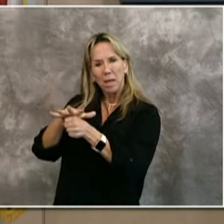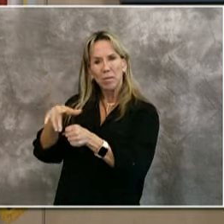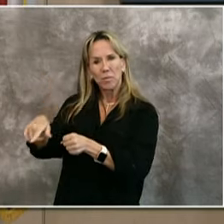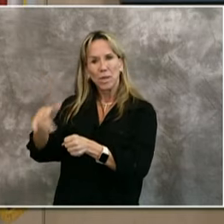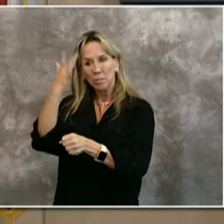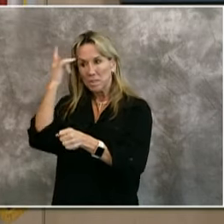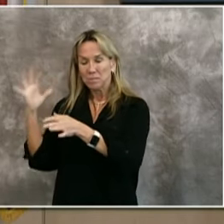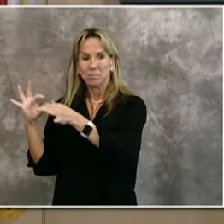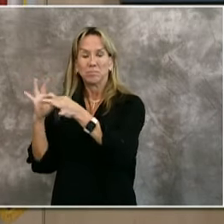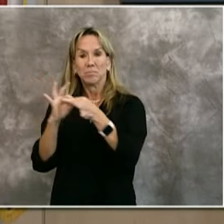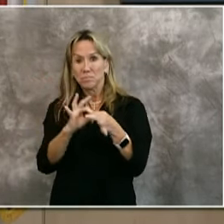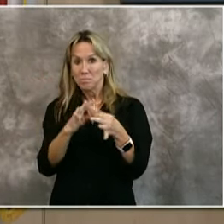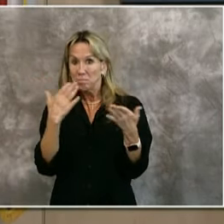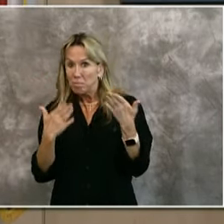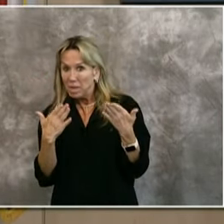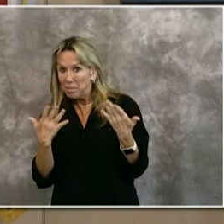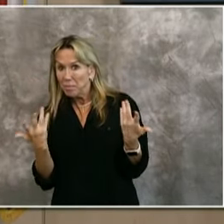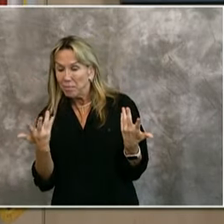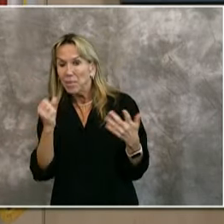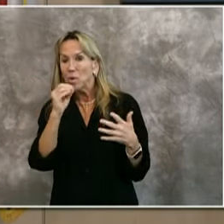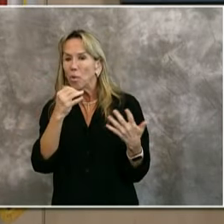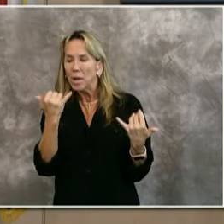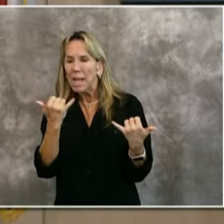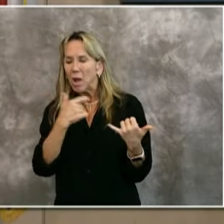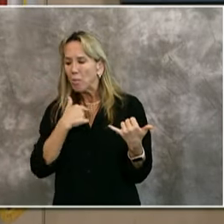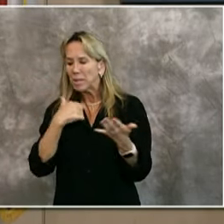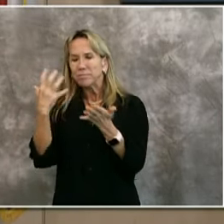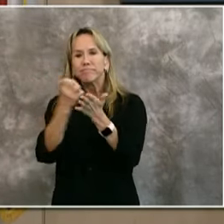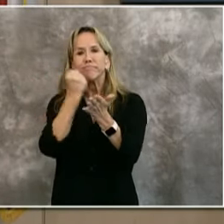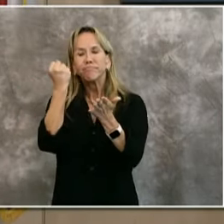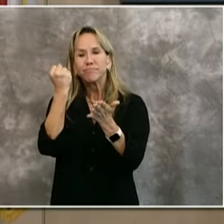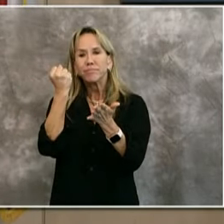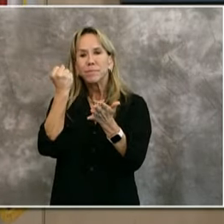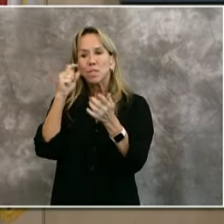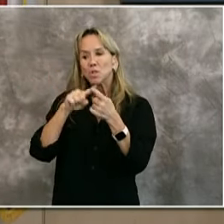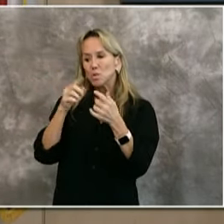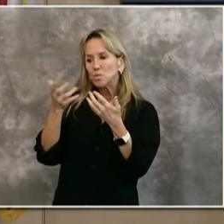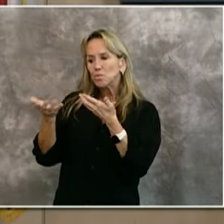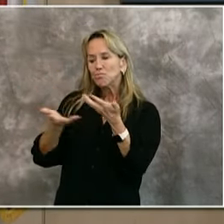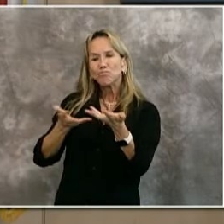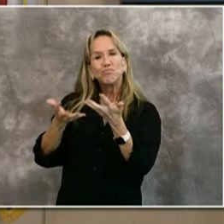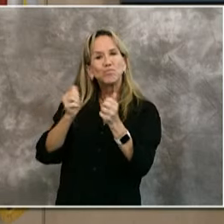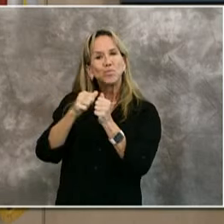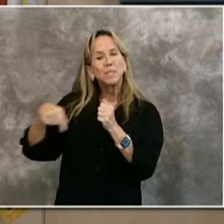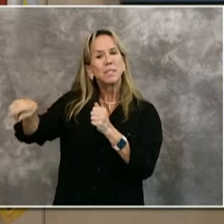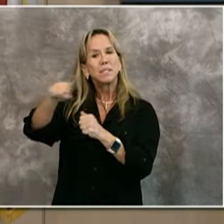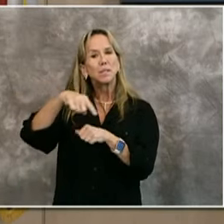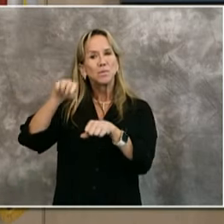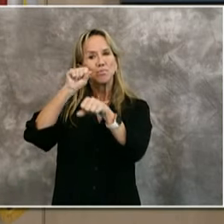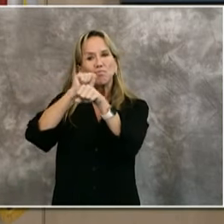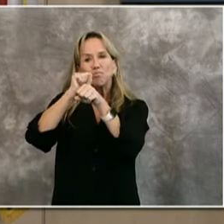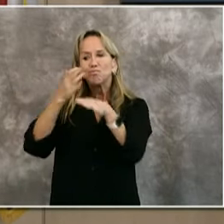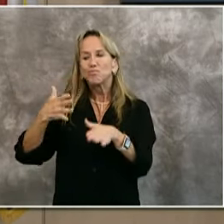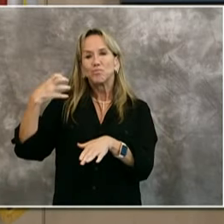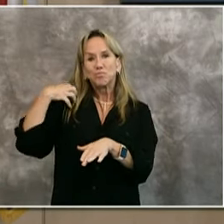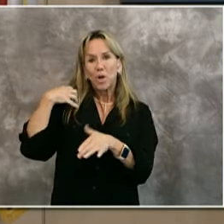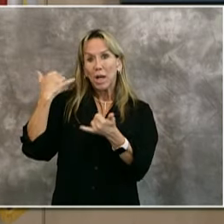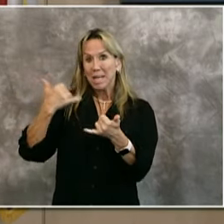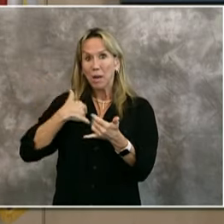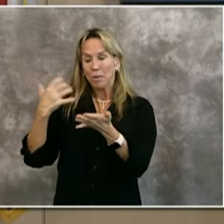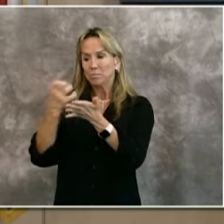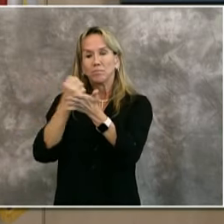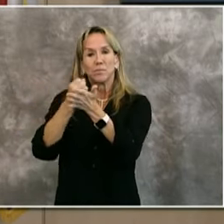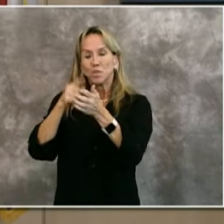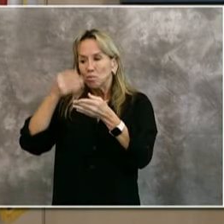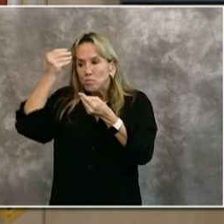but this has given us a lot of experience to then work with like employers to give them information,